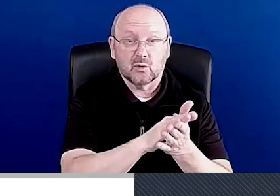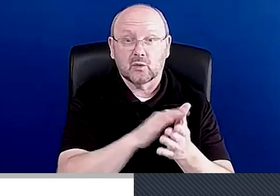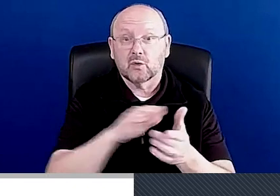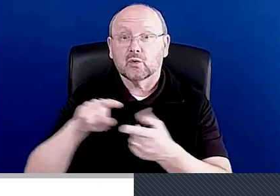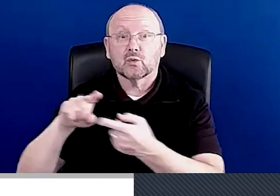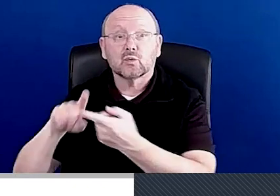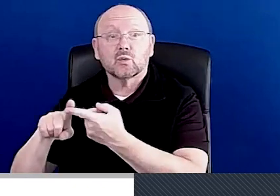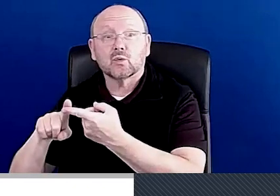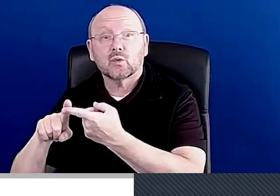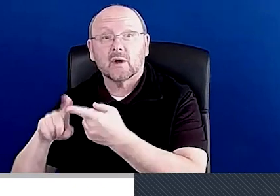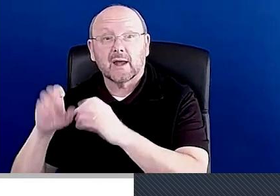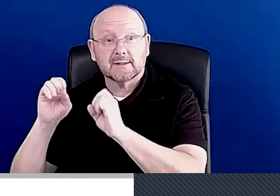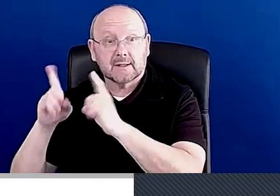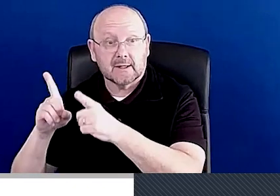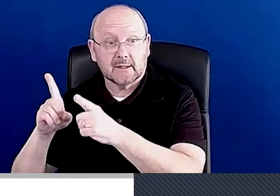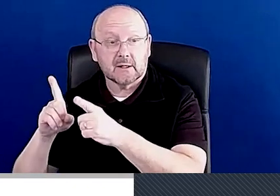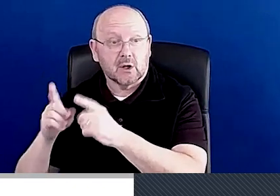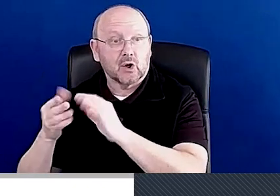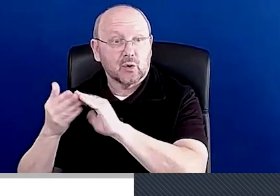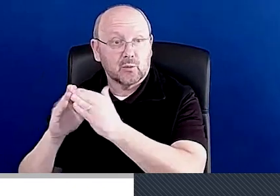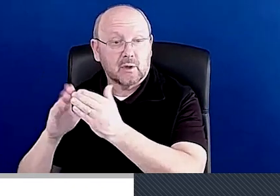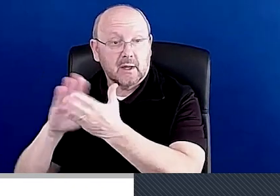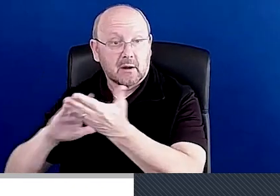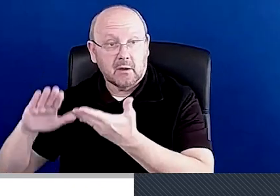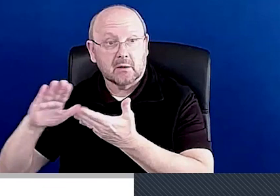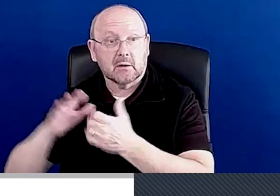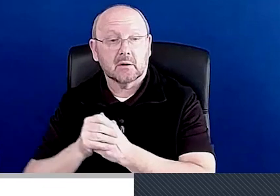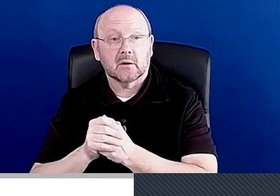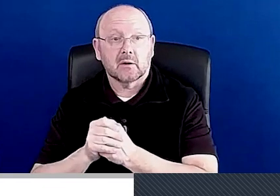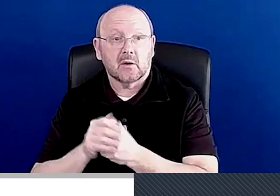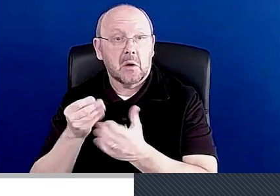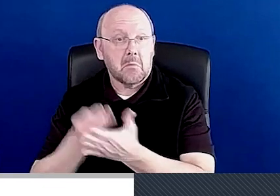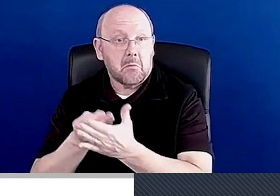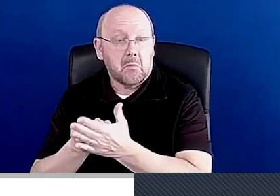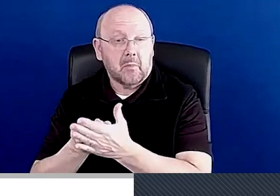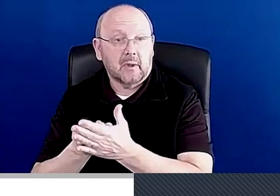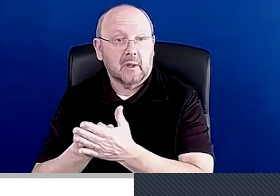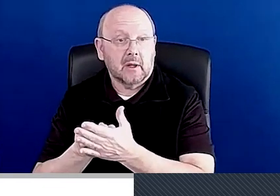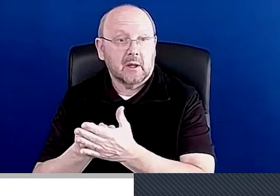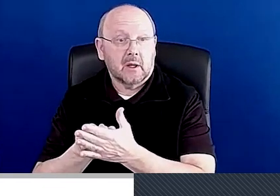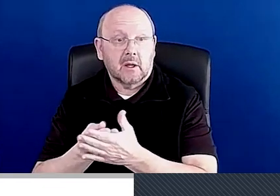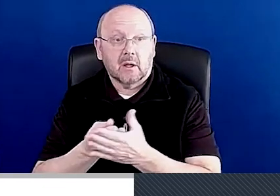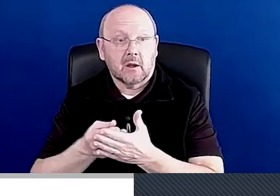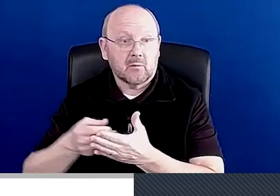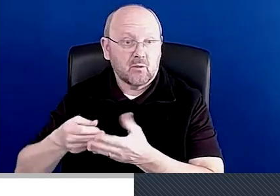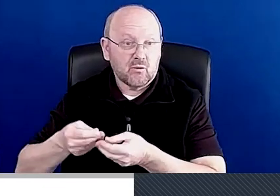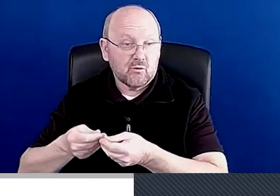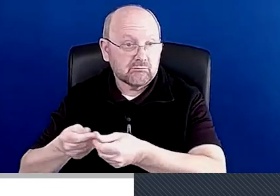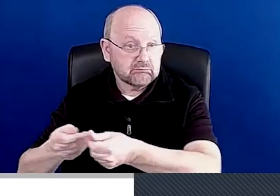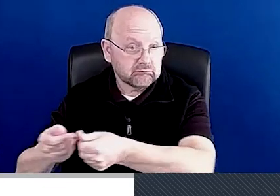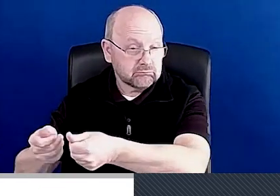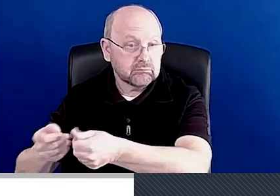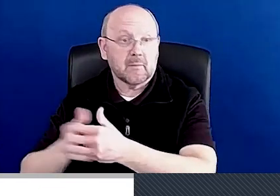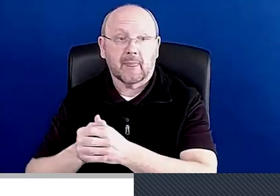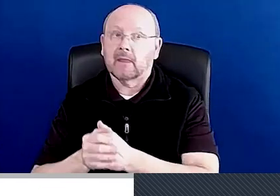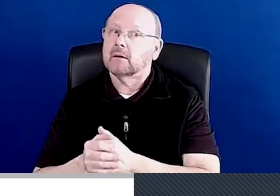to education, to community college. So we're funded through this funding, and we don't need to go into lots of logistics, but it's a